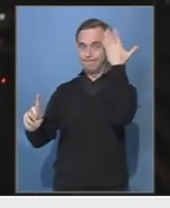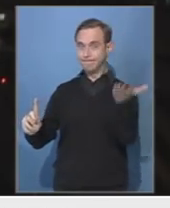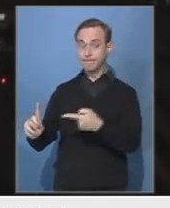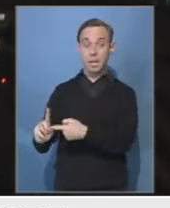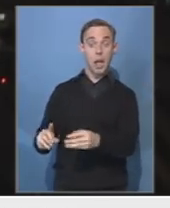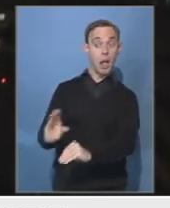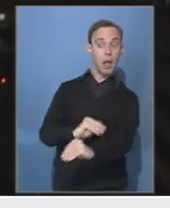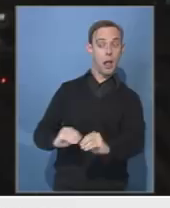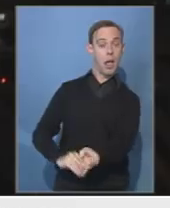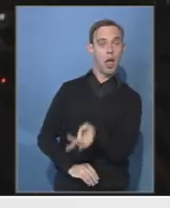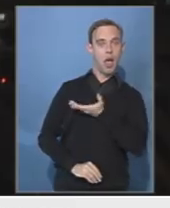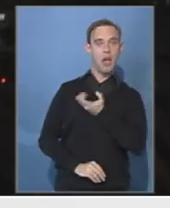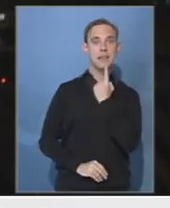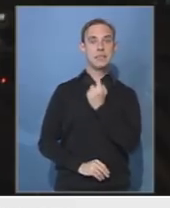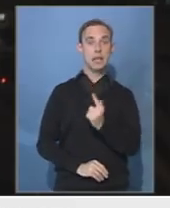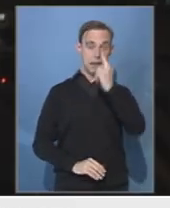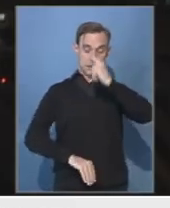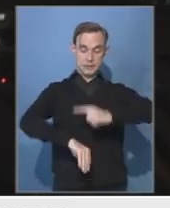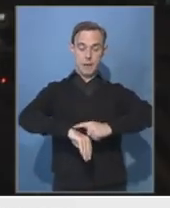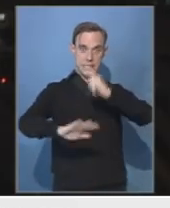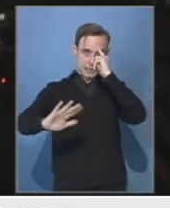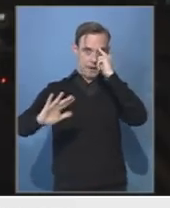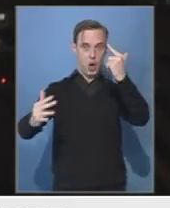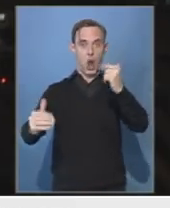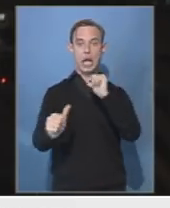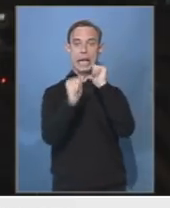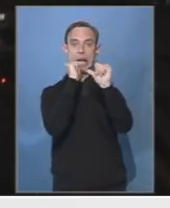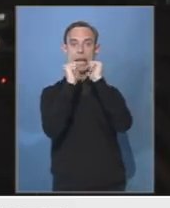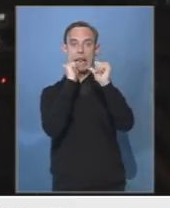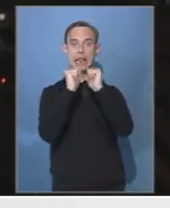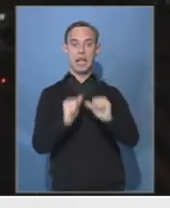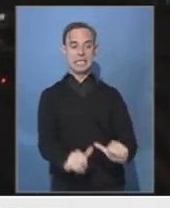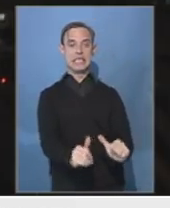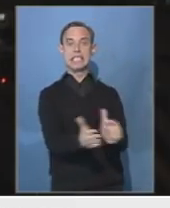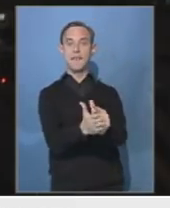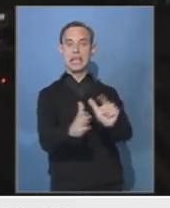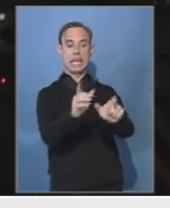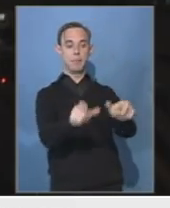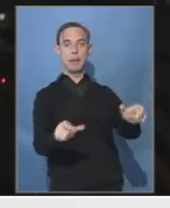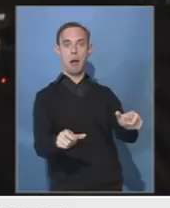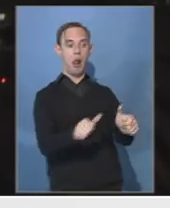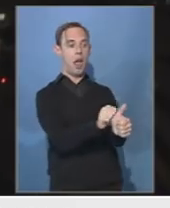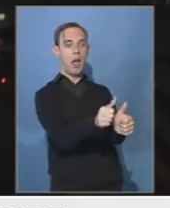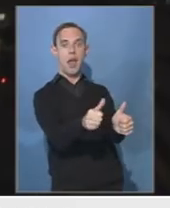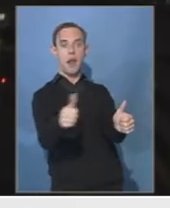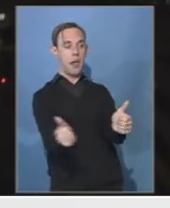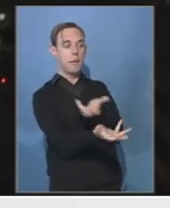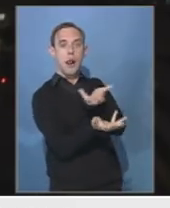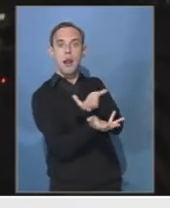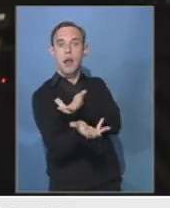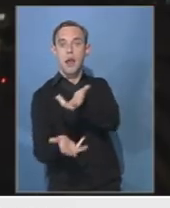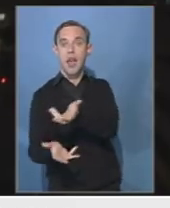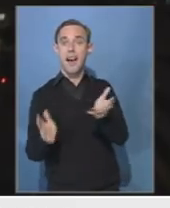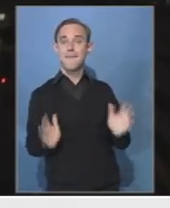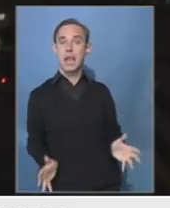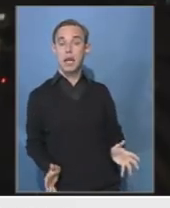who was inside said that by 7 o'clock when they were having dinner, that only 17 people have spoken. And of course, the way the NEC works